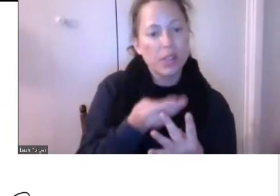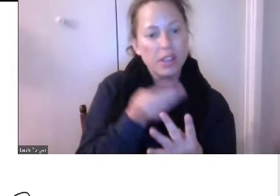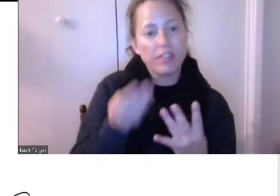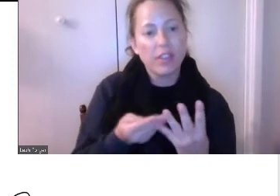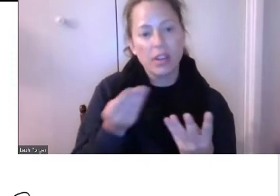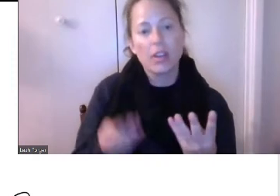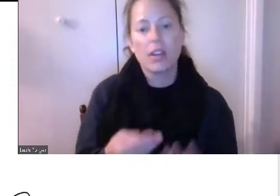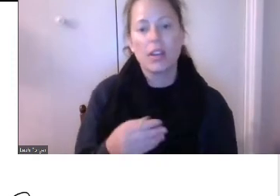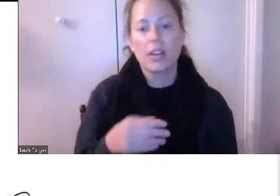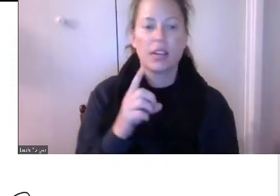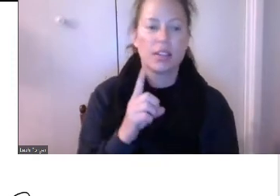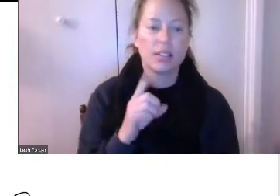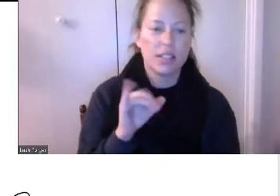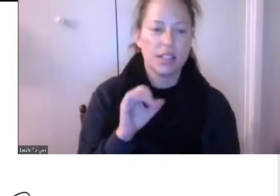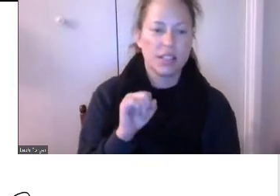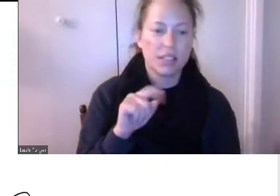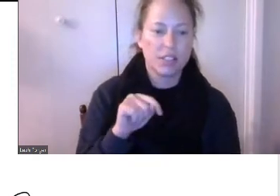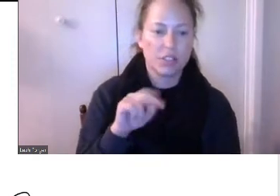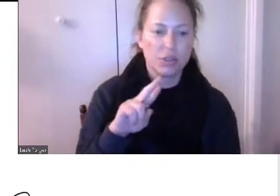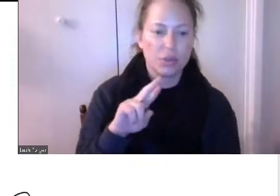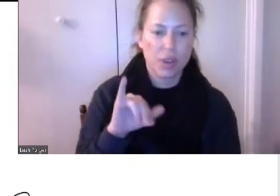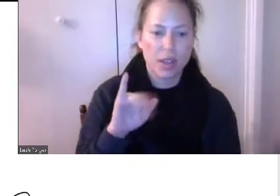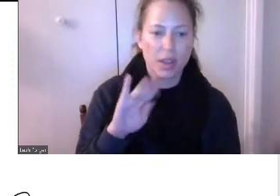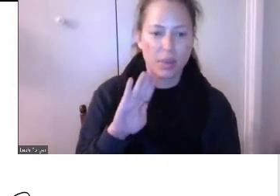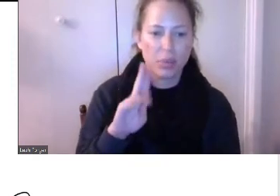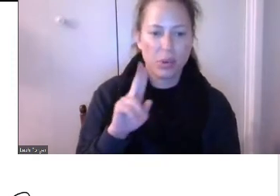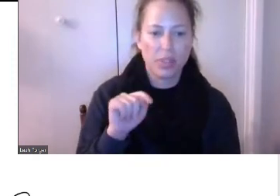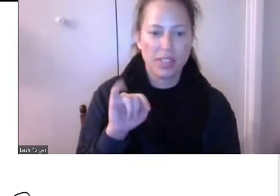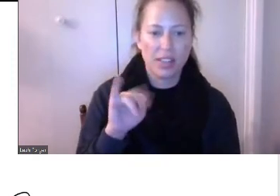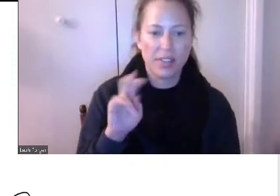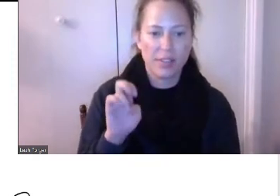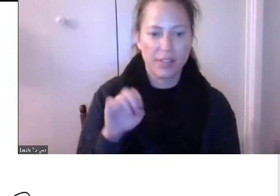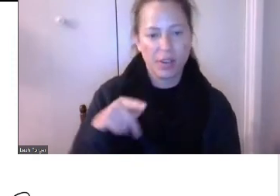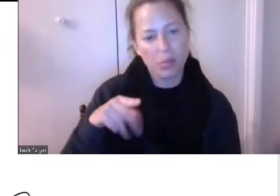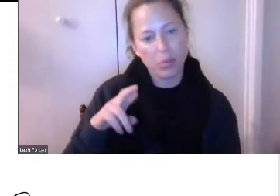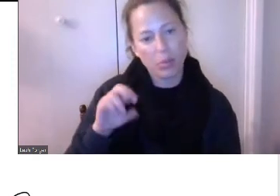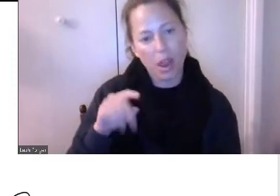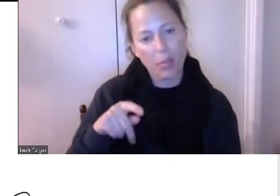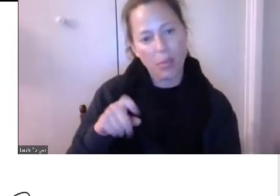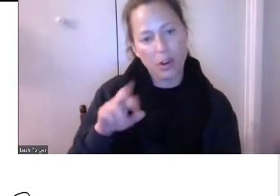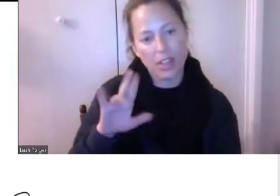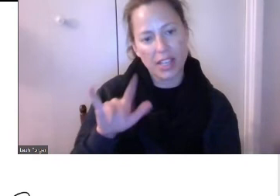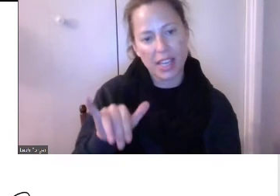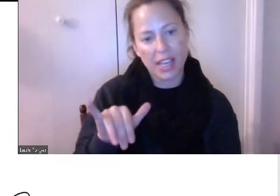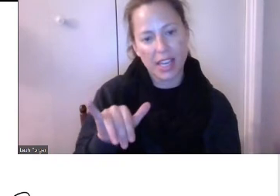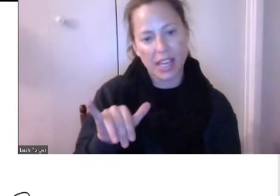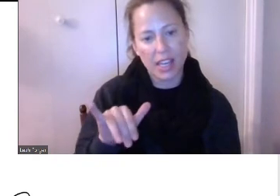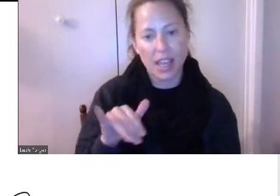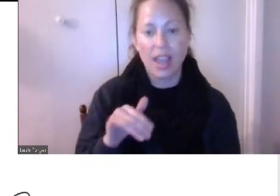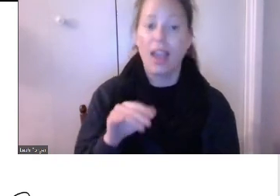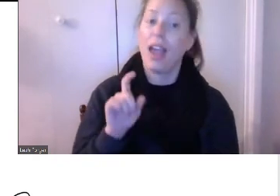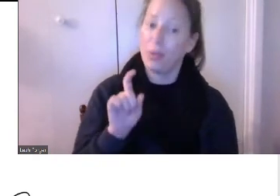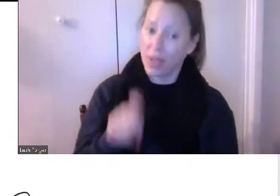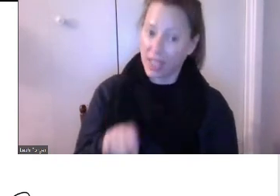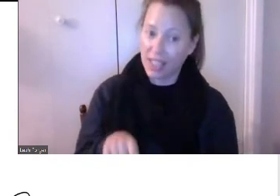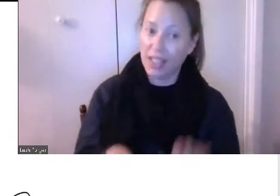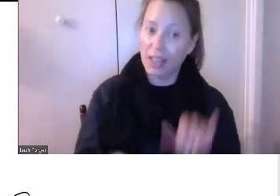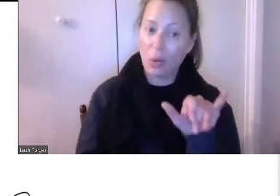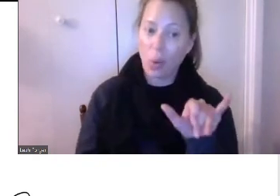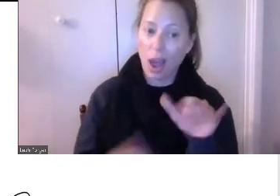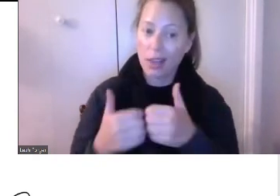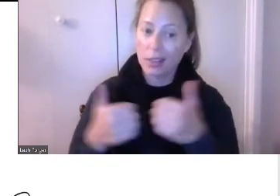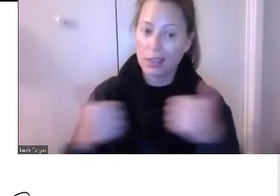Okay, then the next part. Okay, I got to get y by itself because it needs to be in y equals